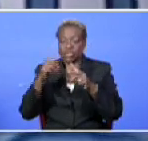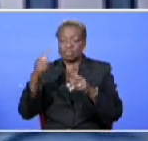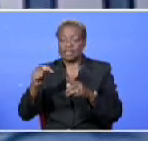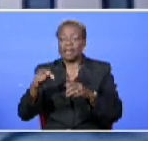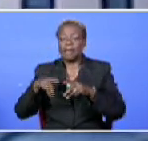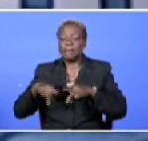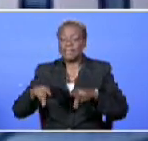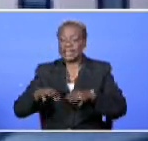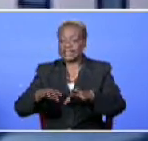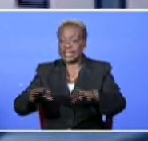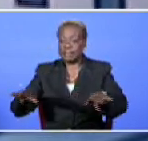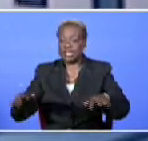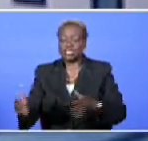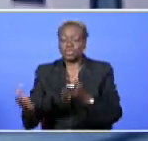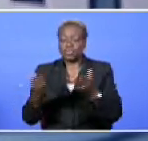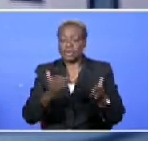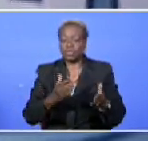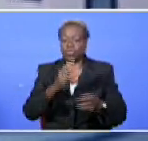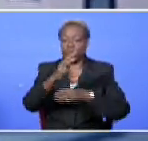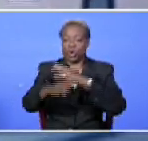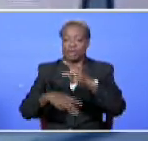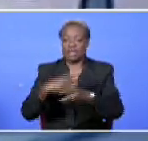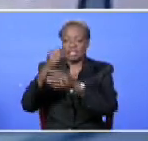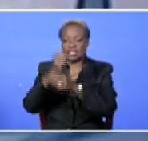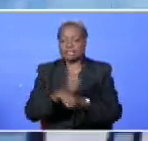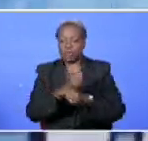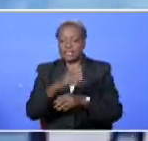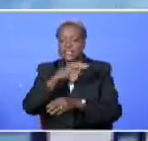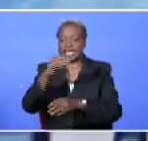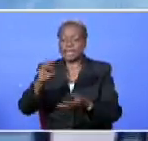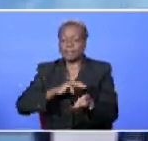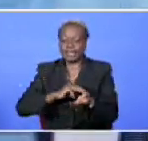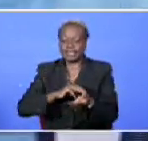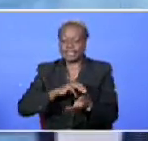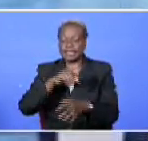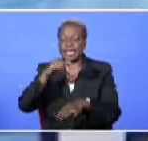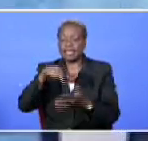sports and medicine during this time. For ZNS News, I'm Amajal Knowles.